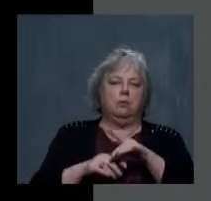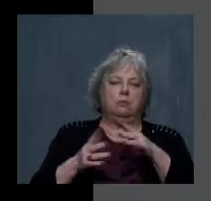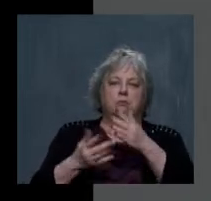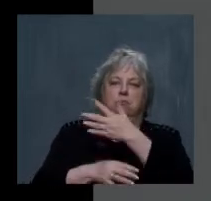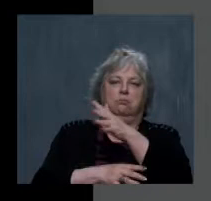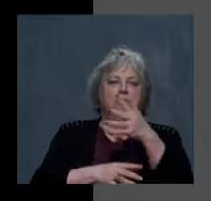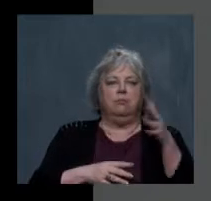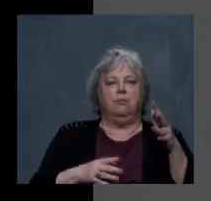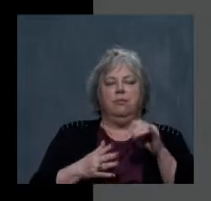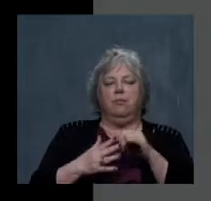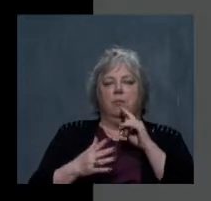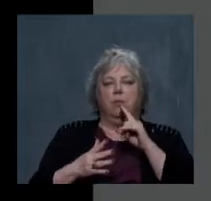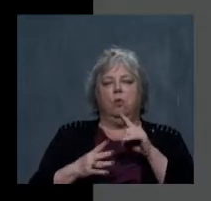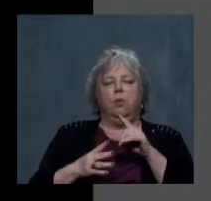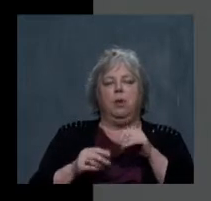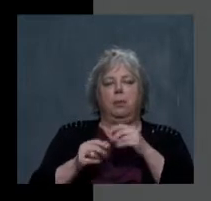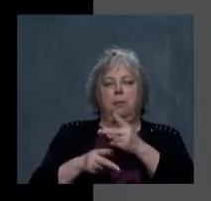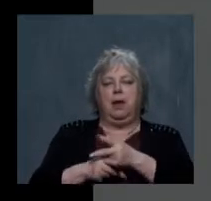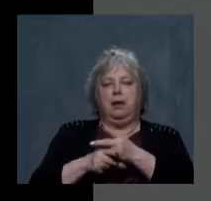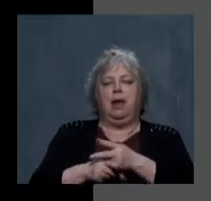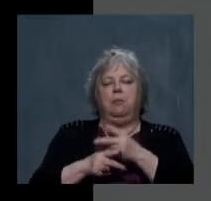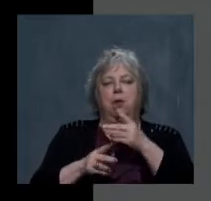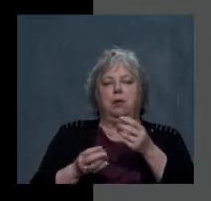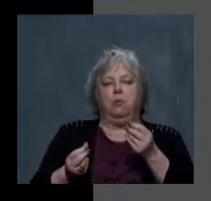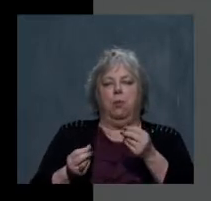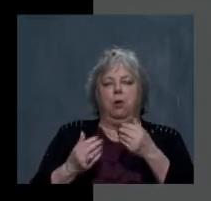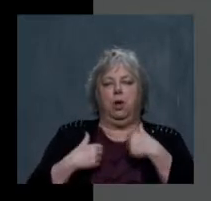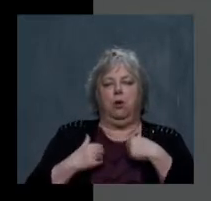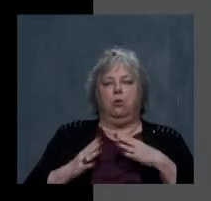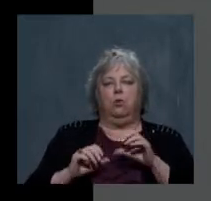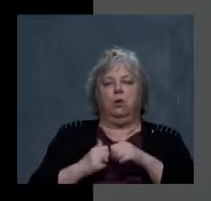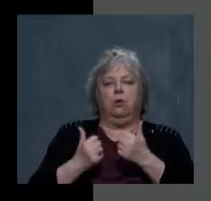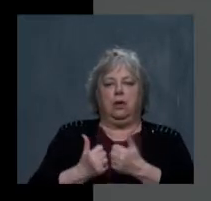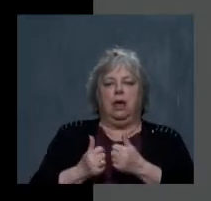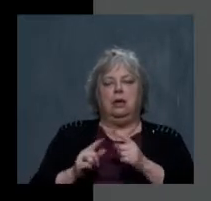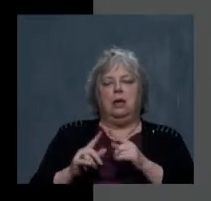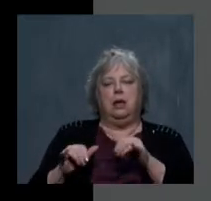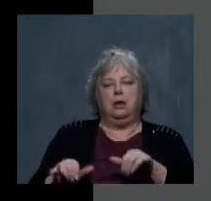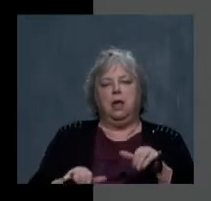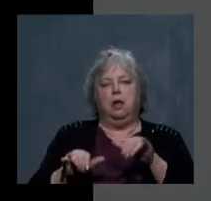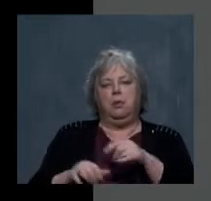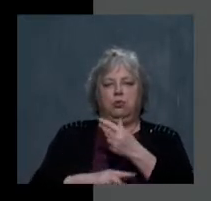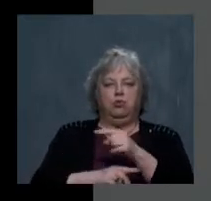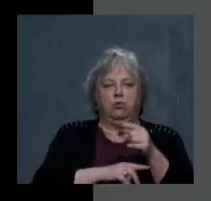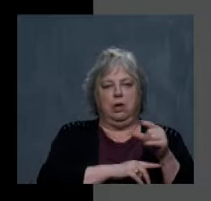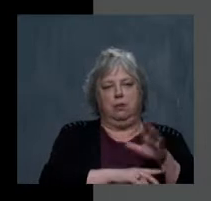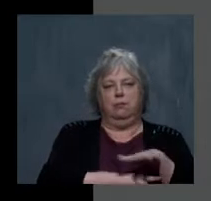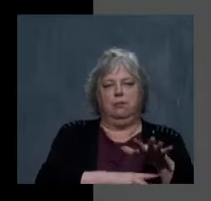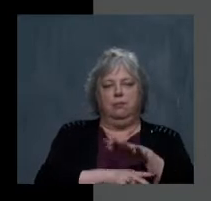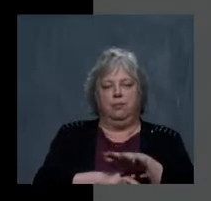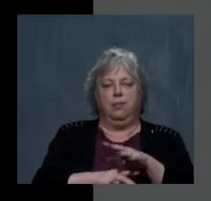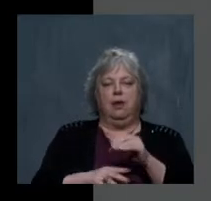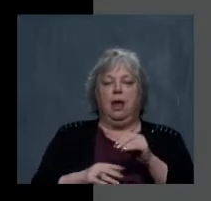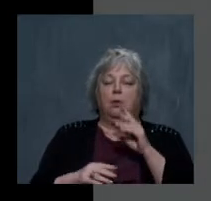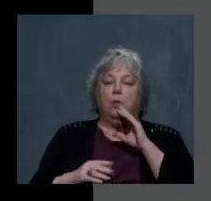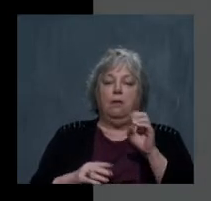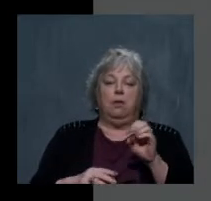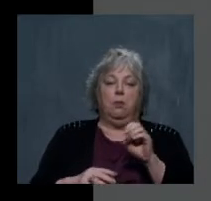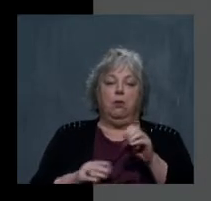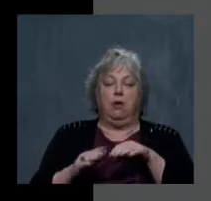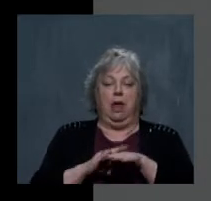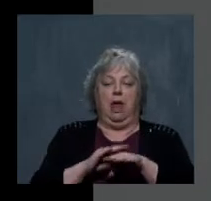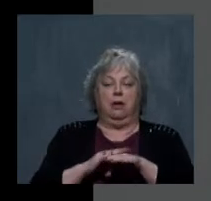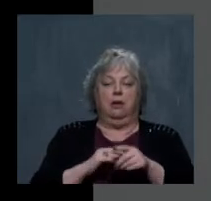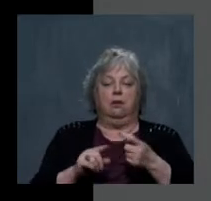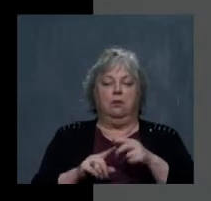areas of open space will be maintained by the Property Owners Association as common green spaces. The plat indicates the construction of an emergency access